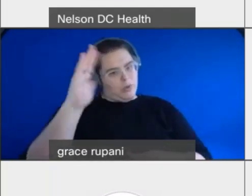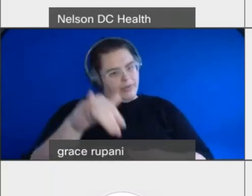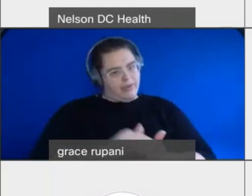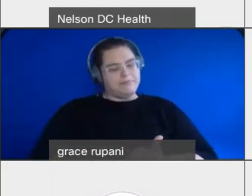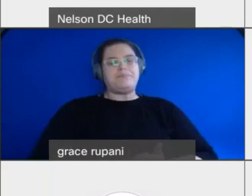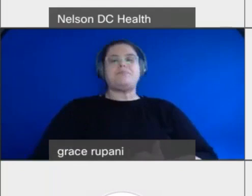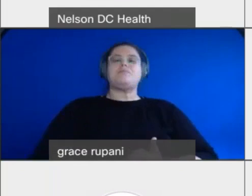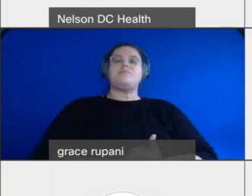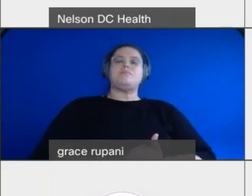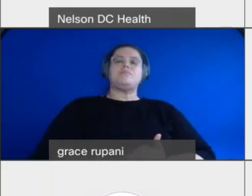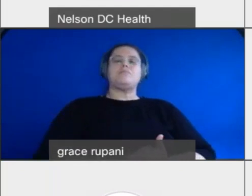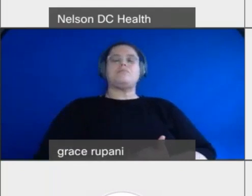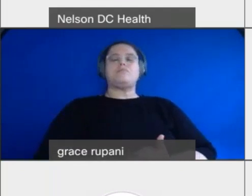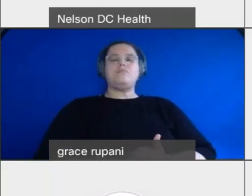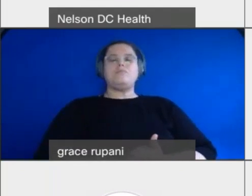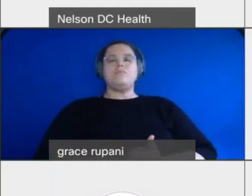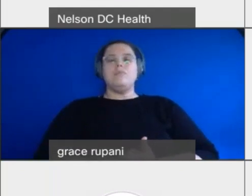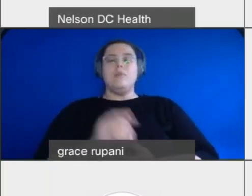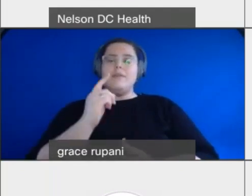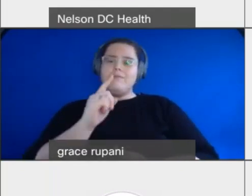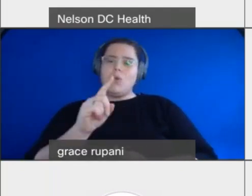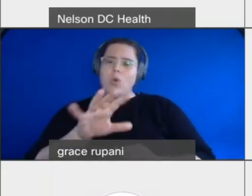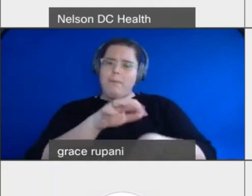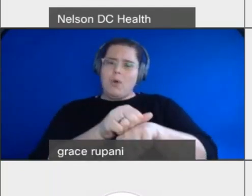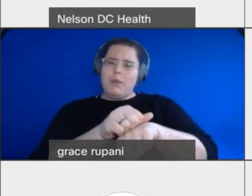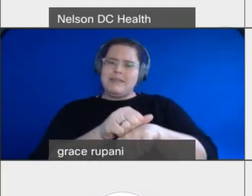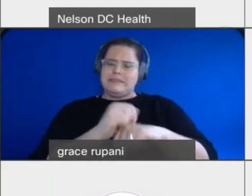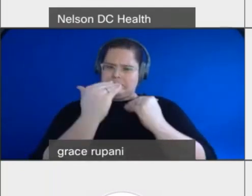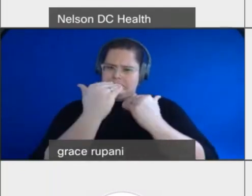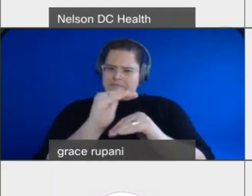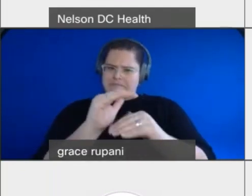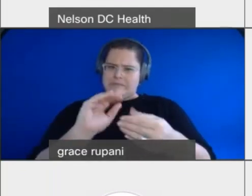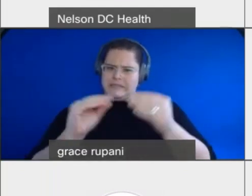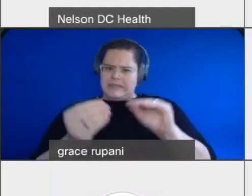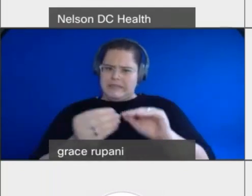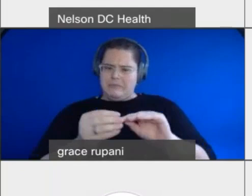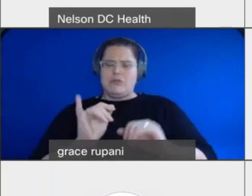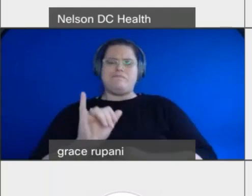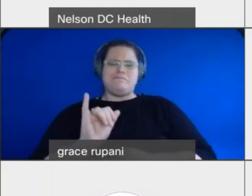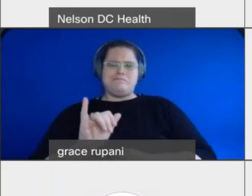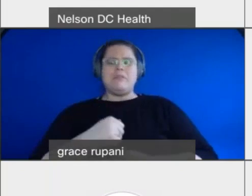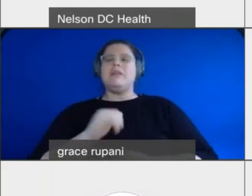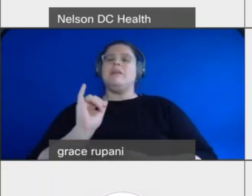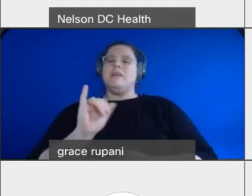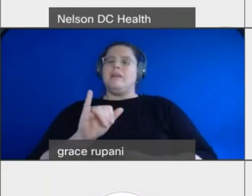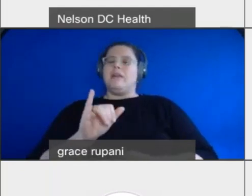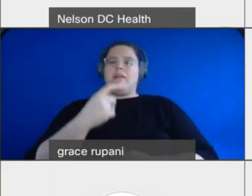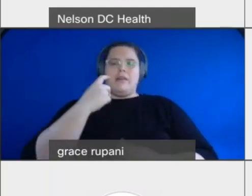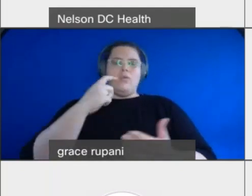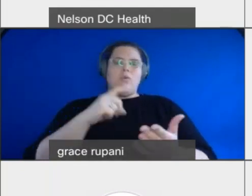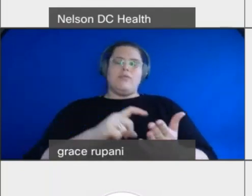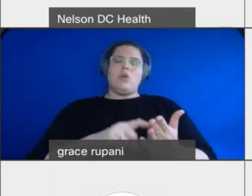of appointments, that is kind of one of those things that has evolved over time.